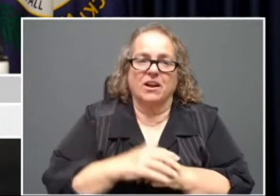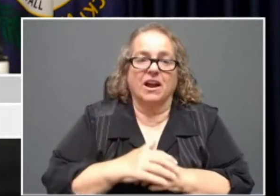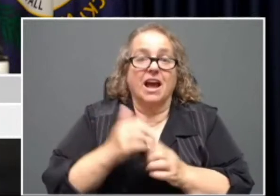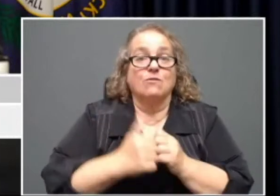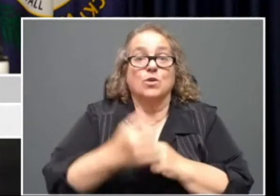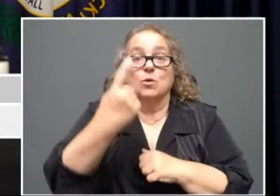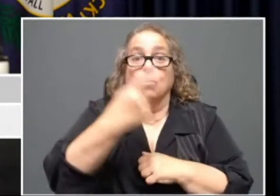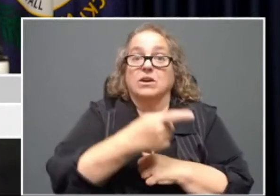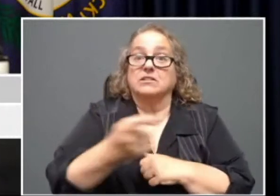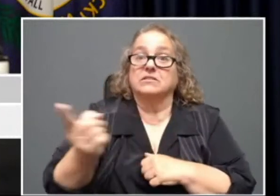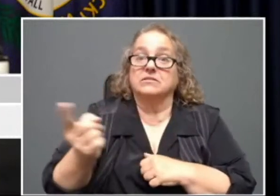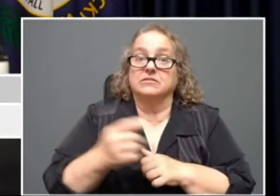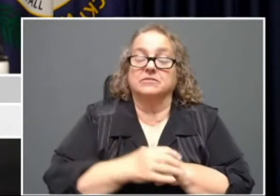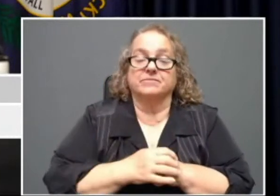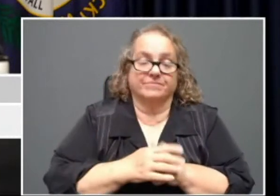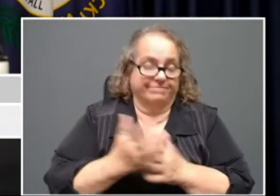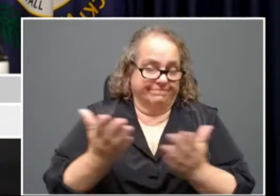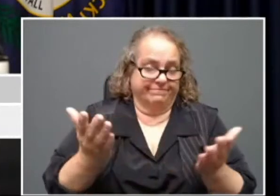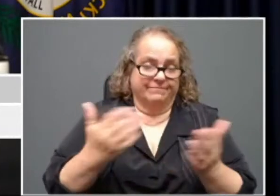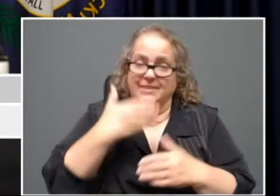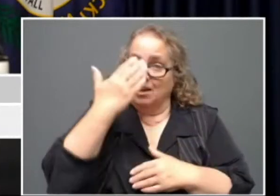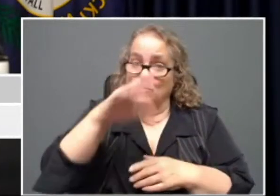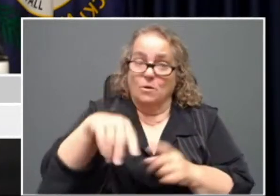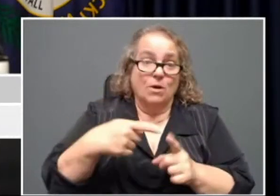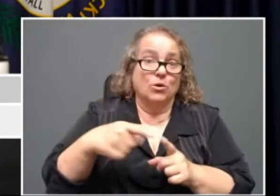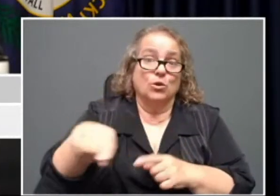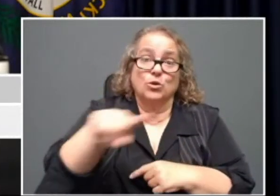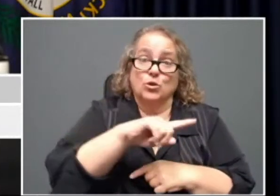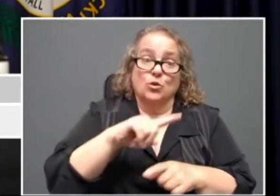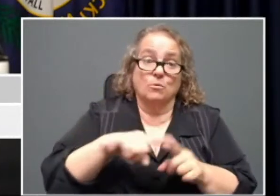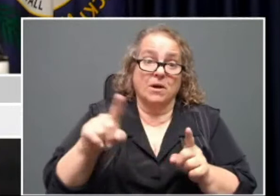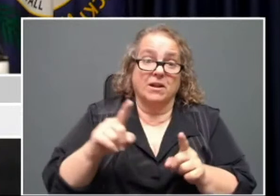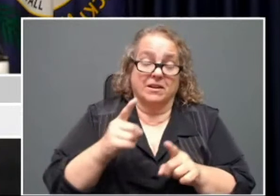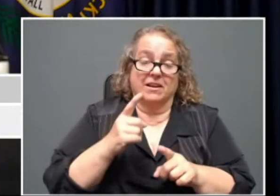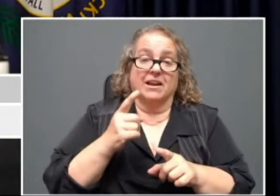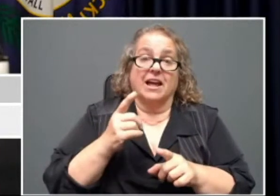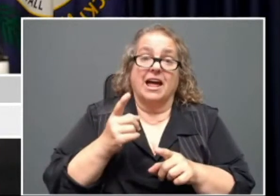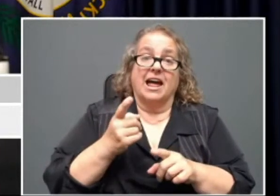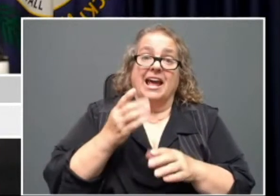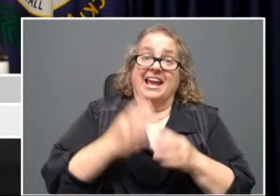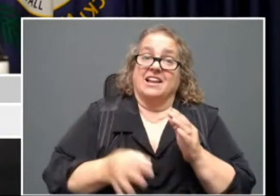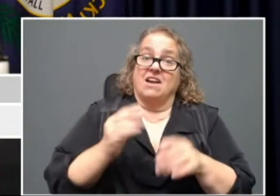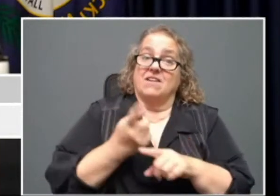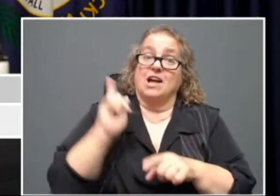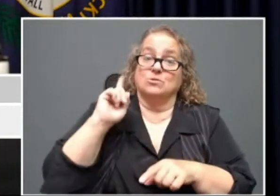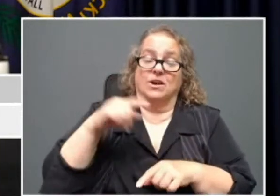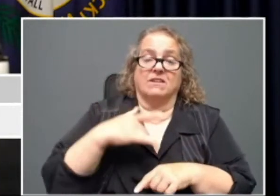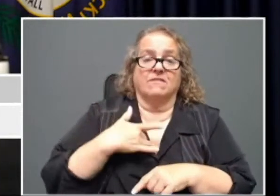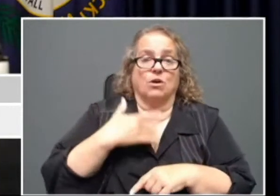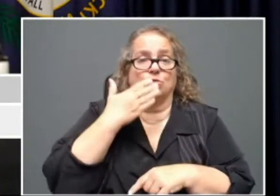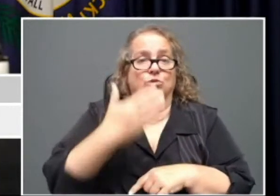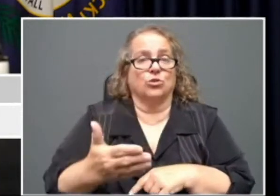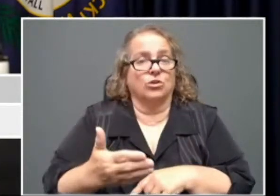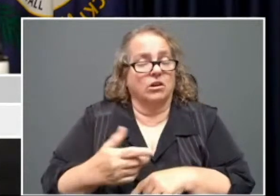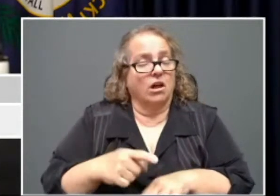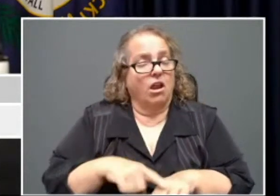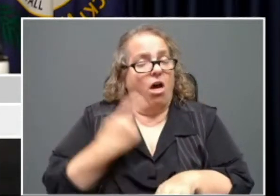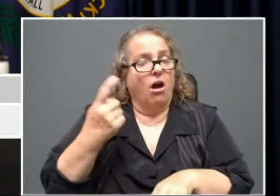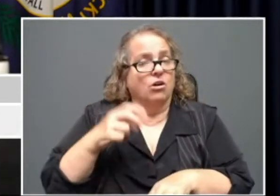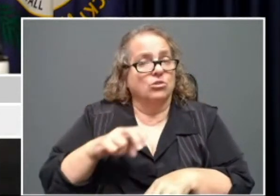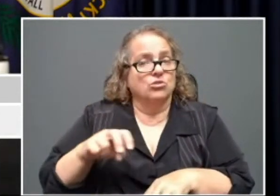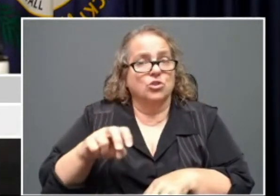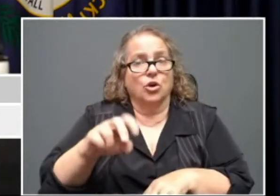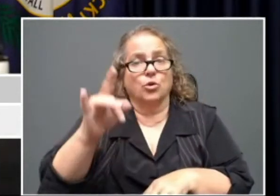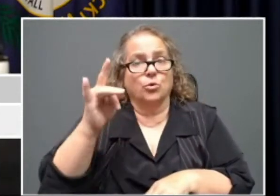there, I don't know about you, but end of last week felt pretty good. Long journey. We are nearing the finish